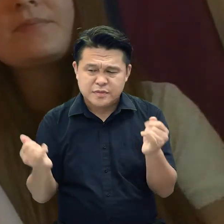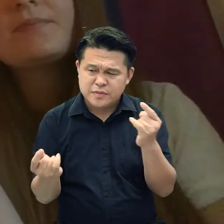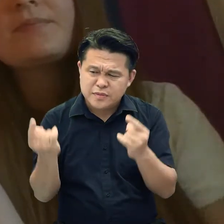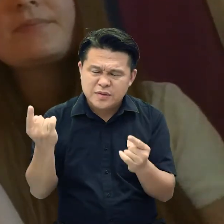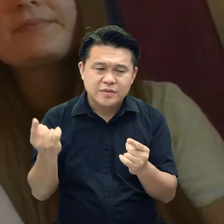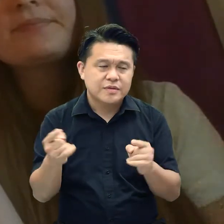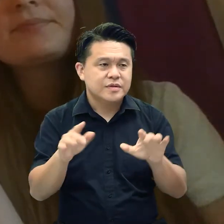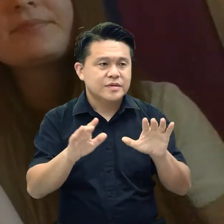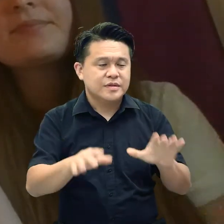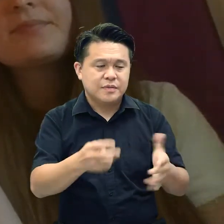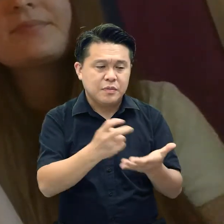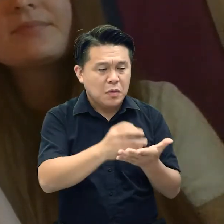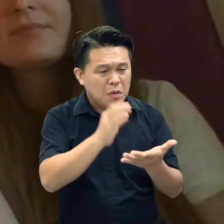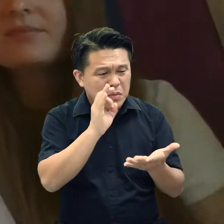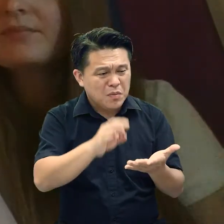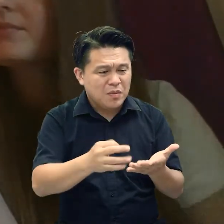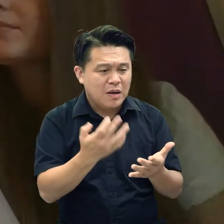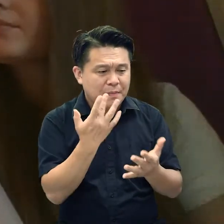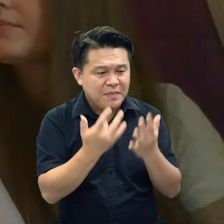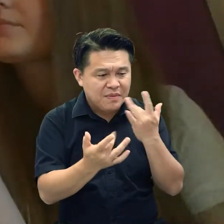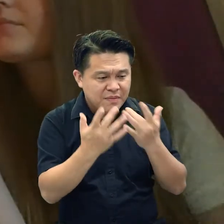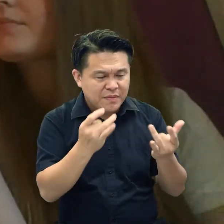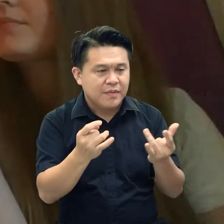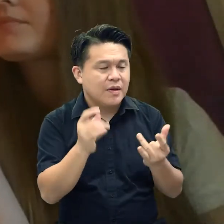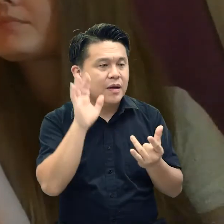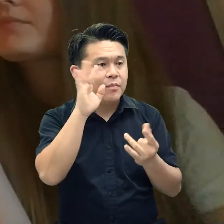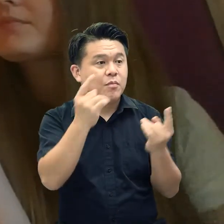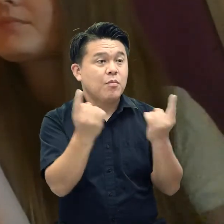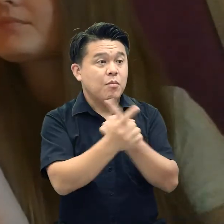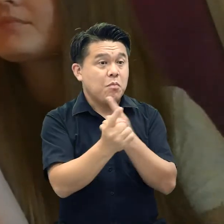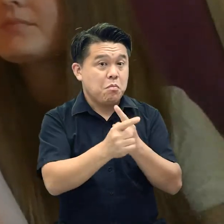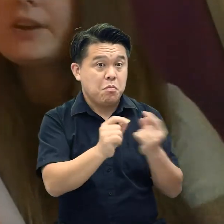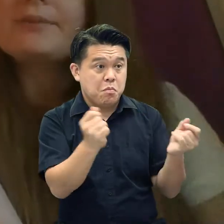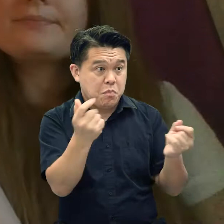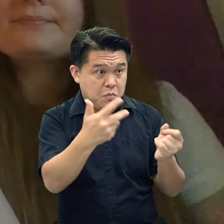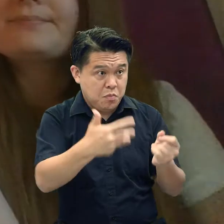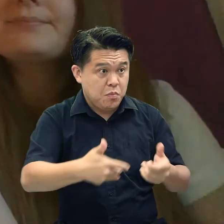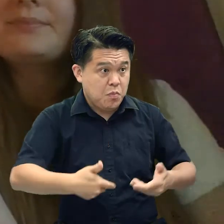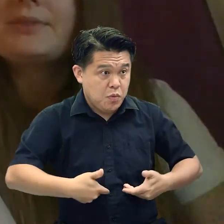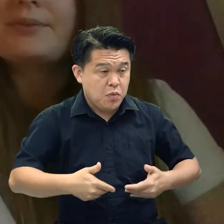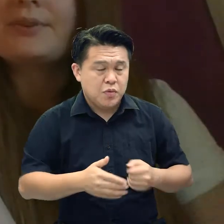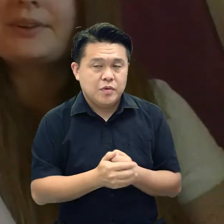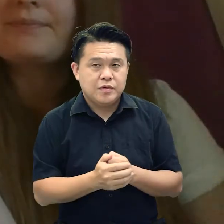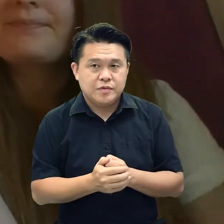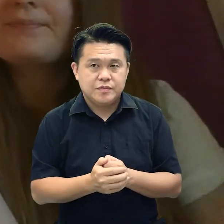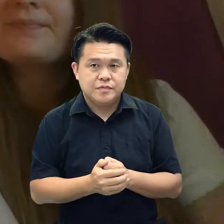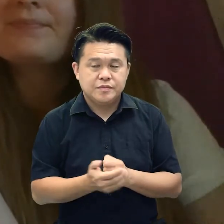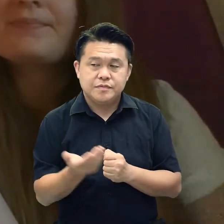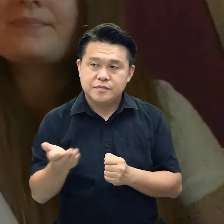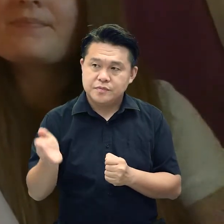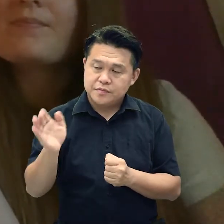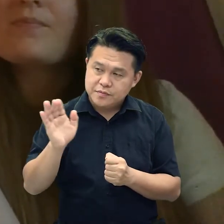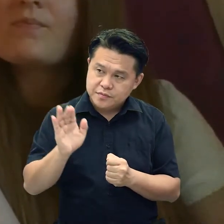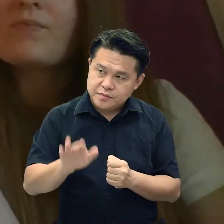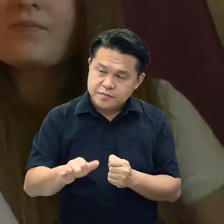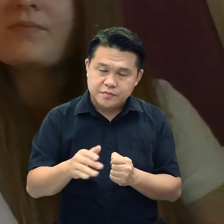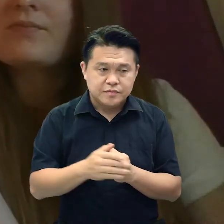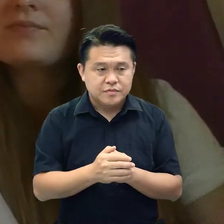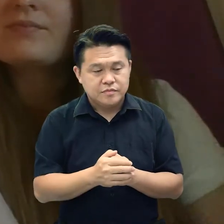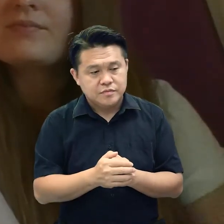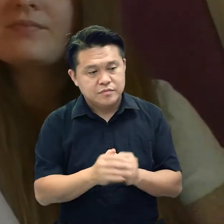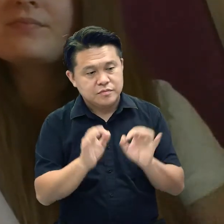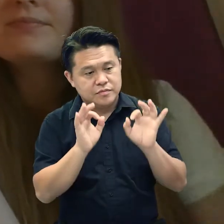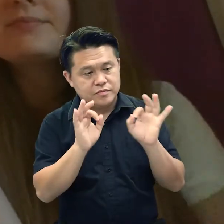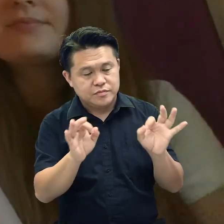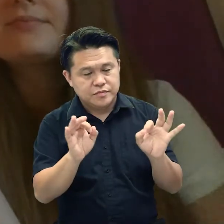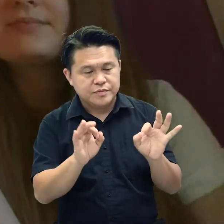people. So there are still a lot of things to be improved, for sure. Definitely. But we do have much